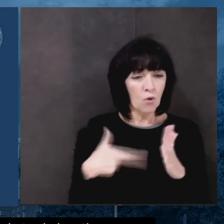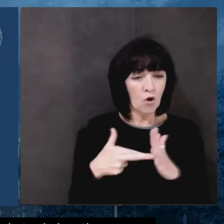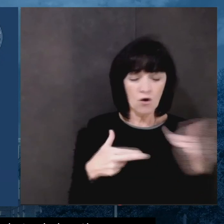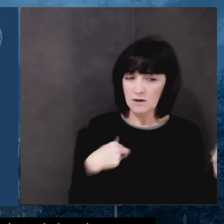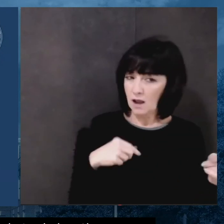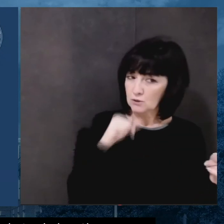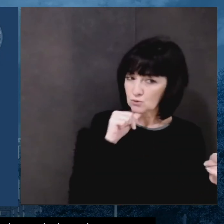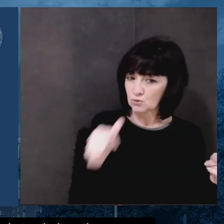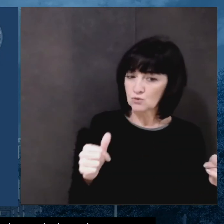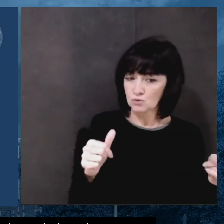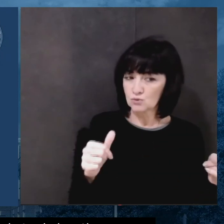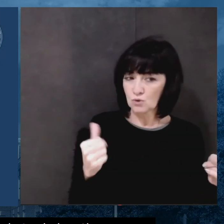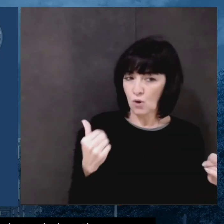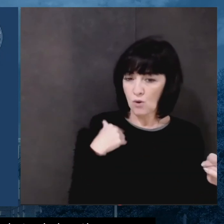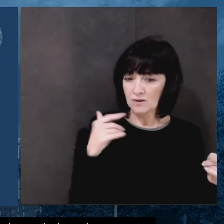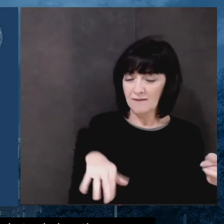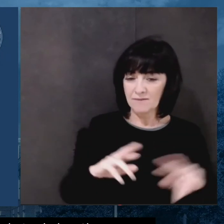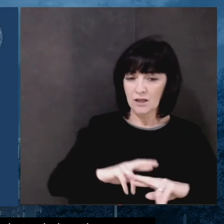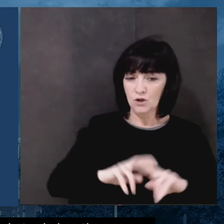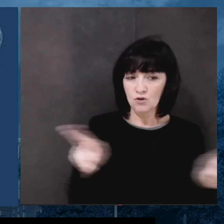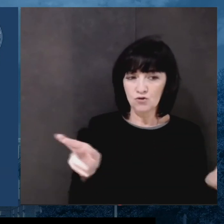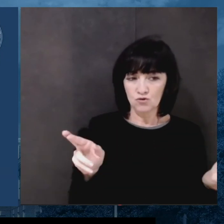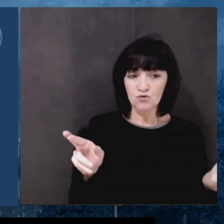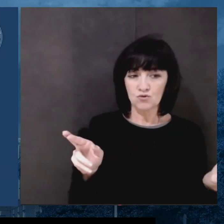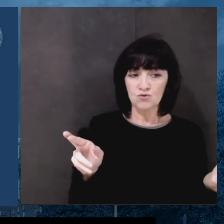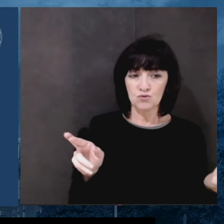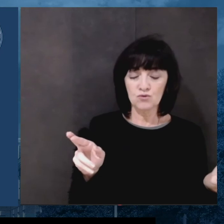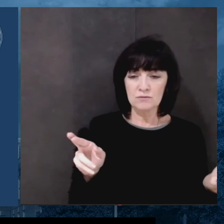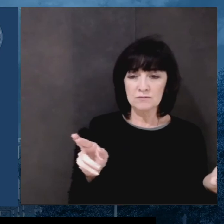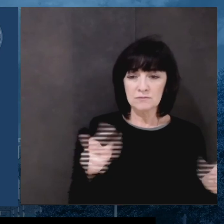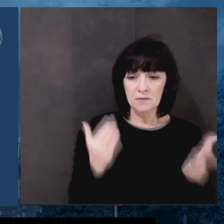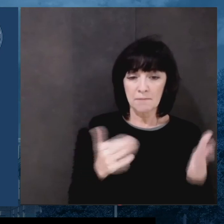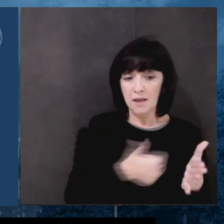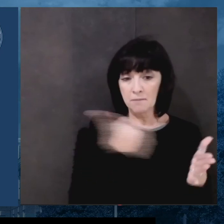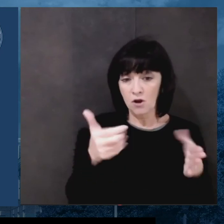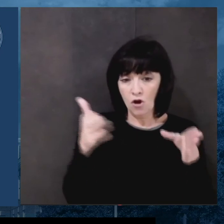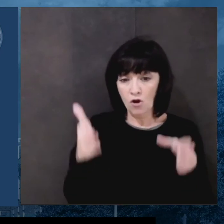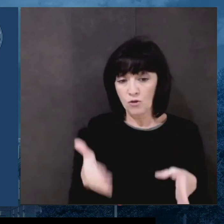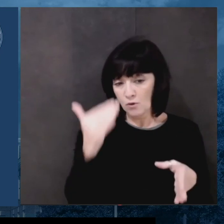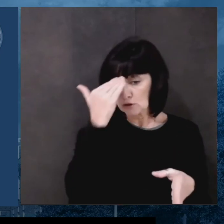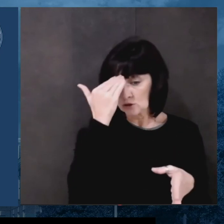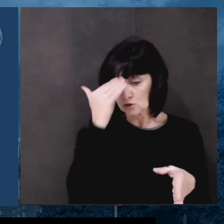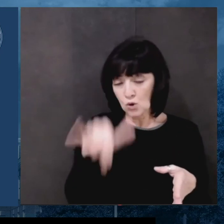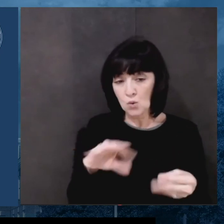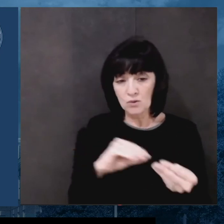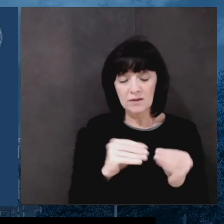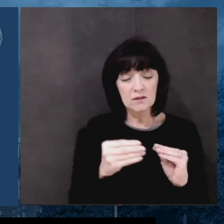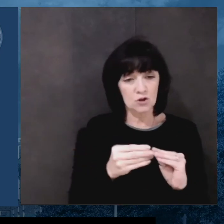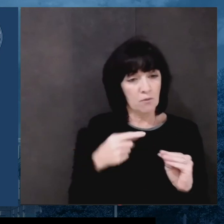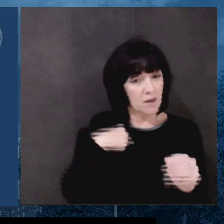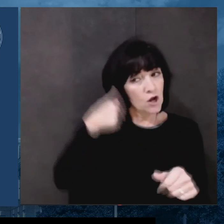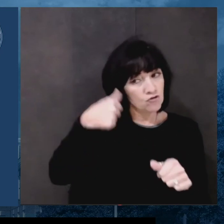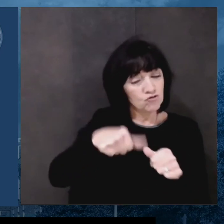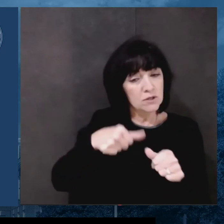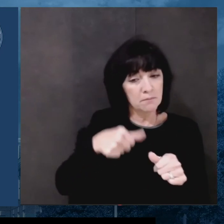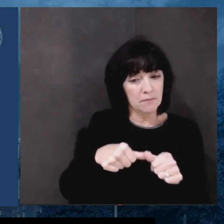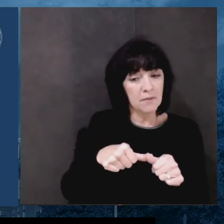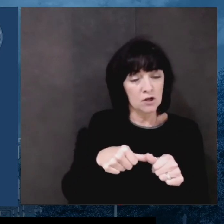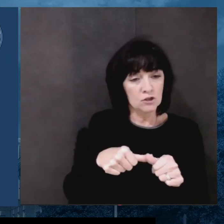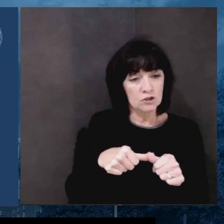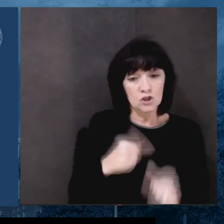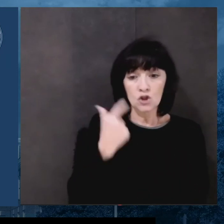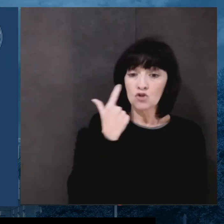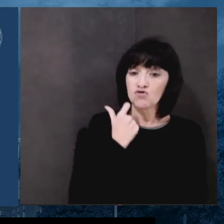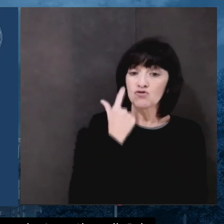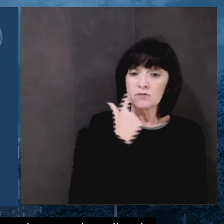somebody does who's on the call. I do remember one of the more